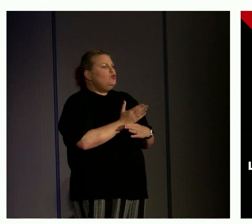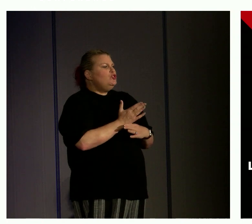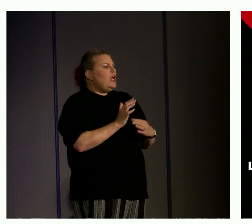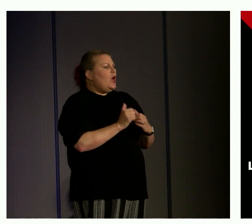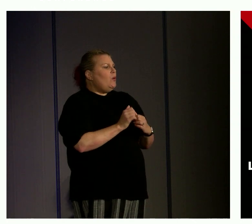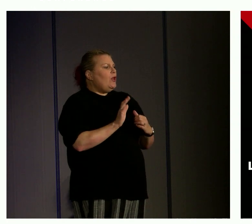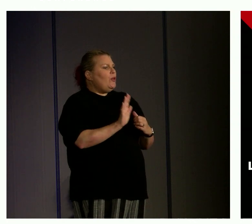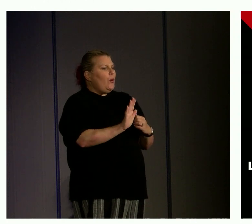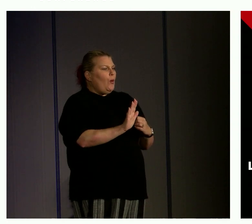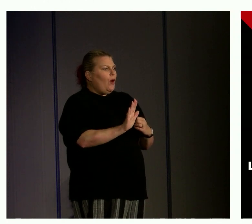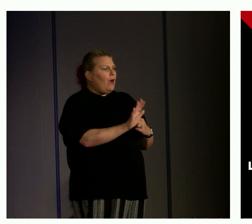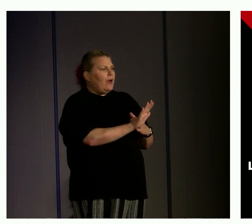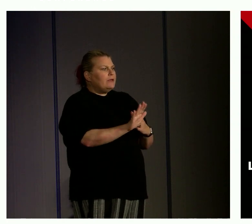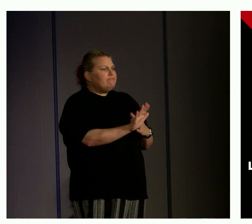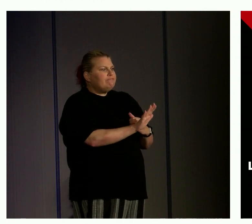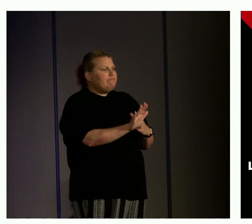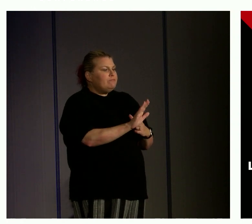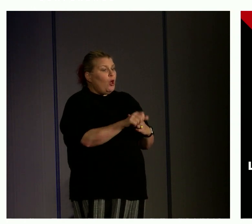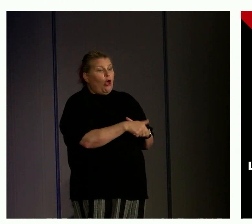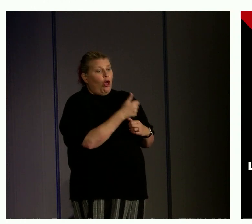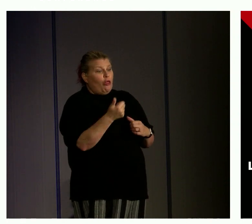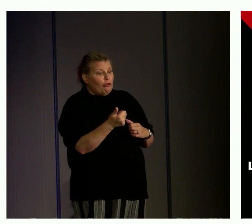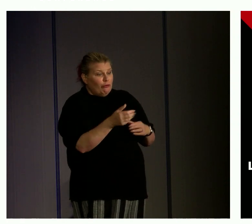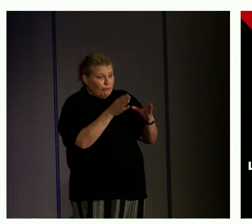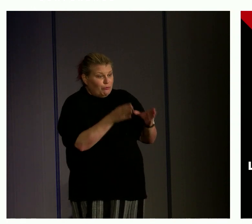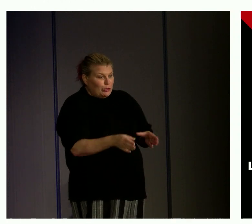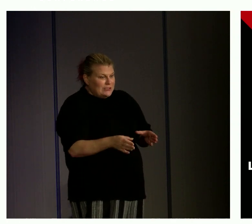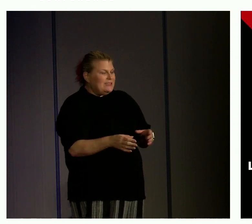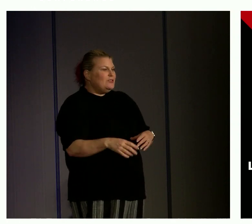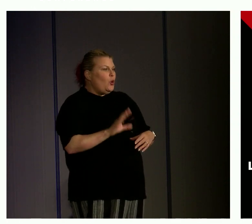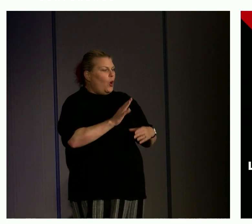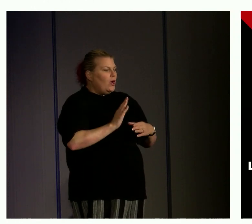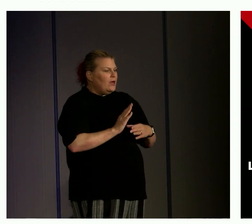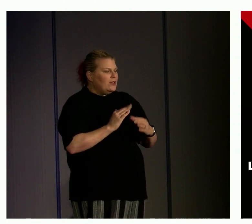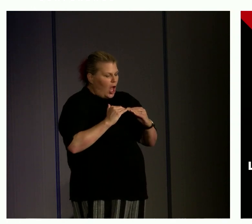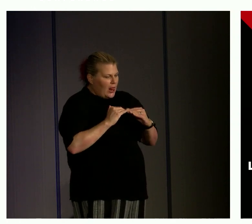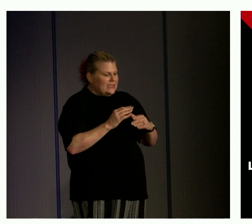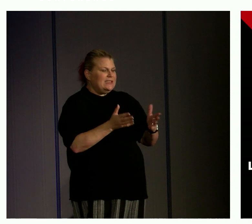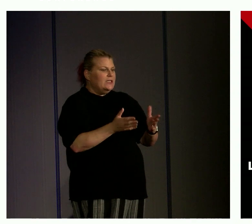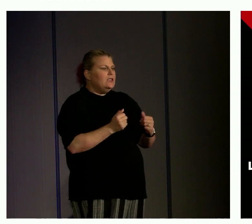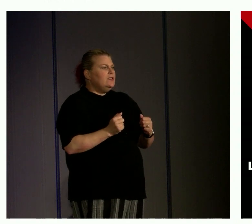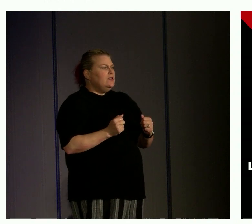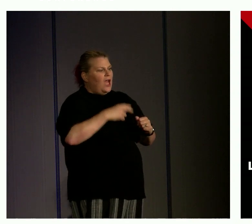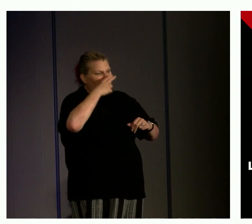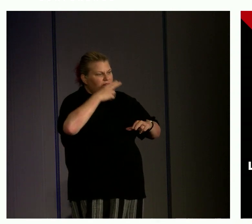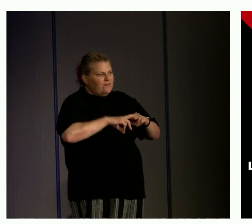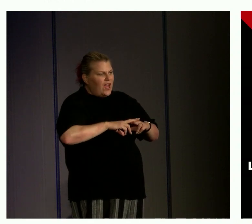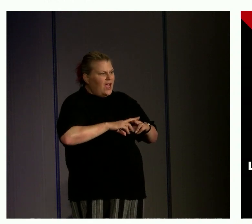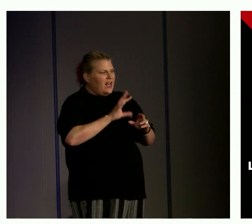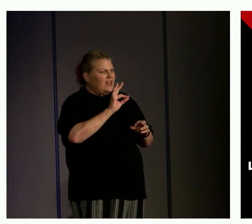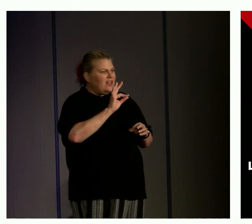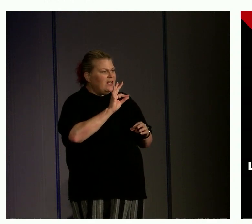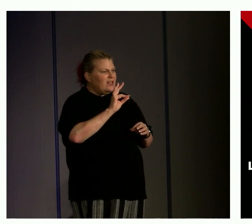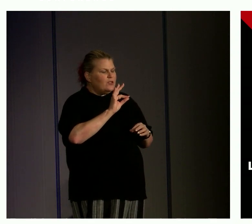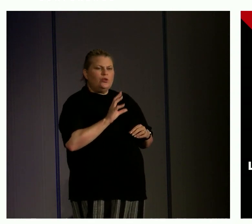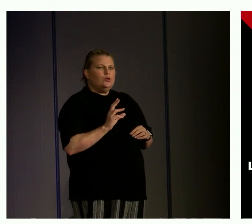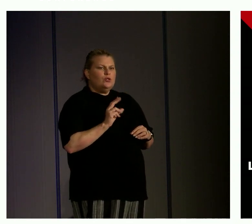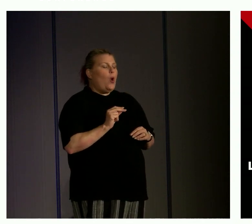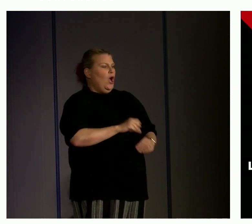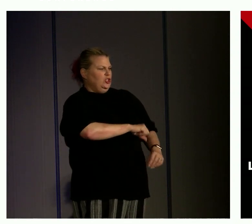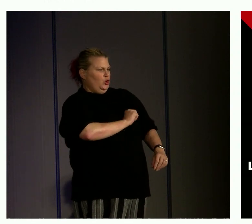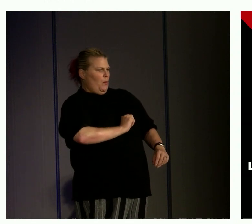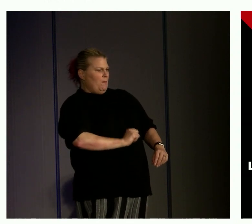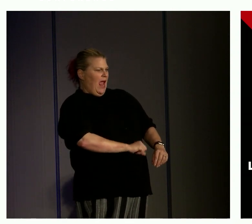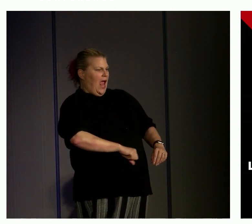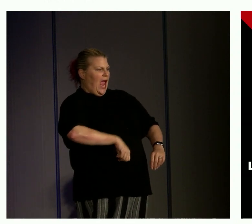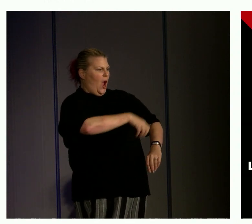with your other one, your colleague, a fun fact, no, a superpower